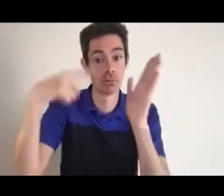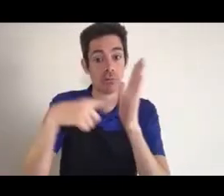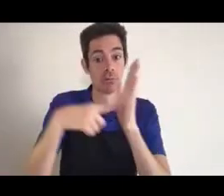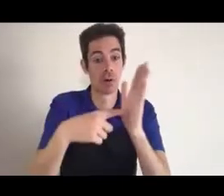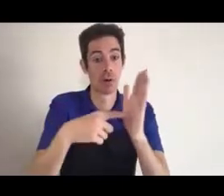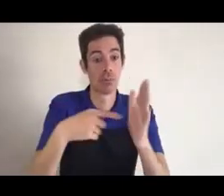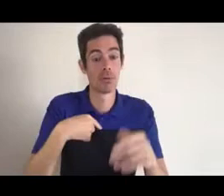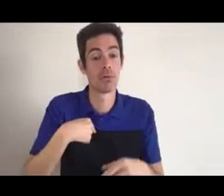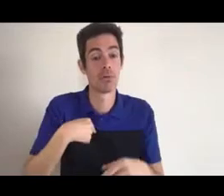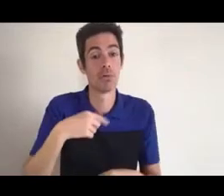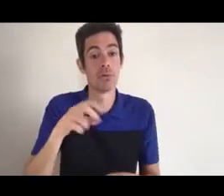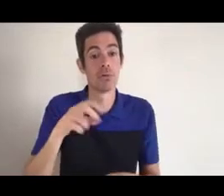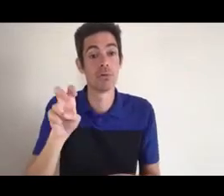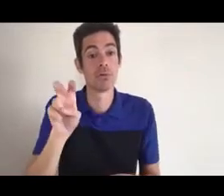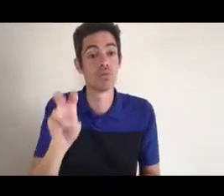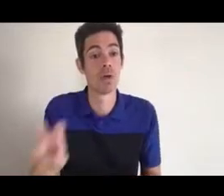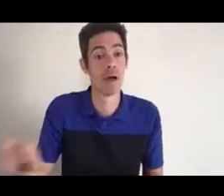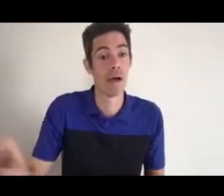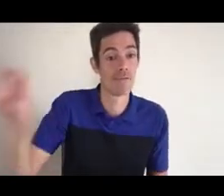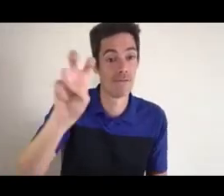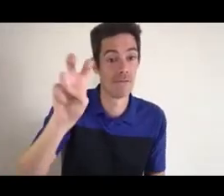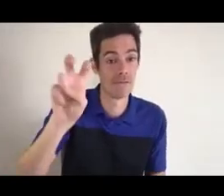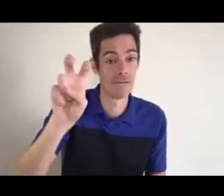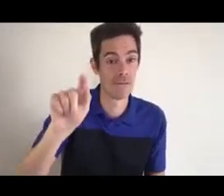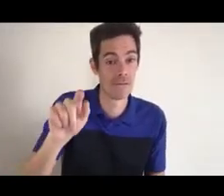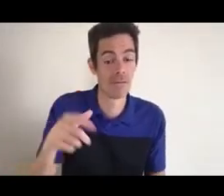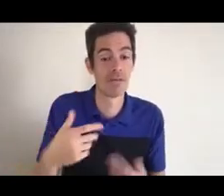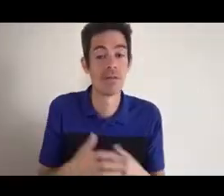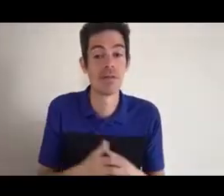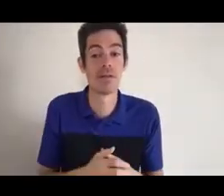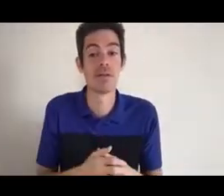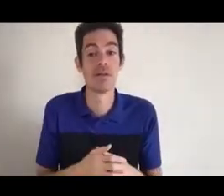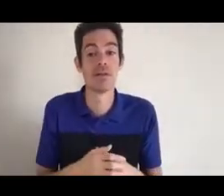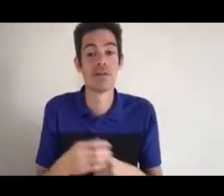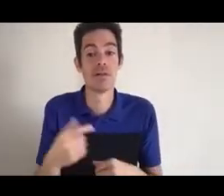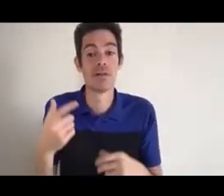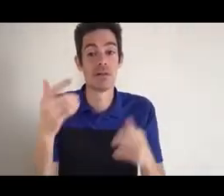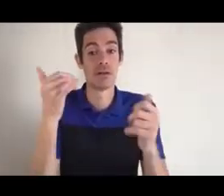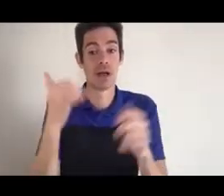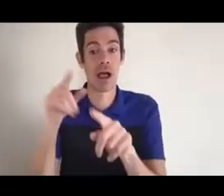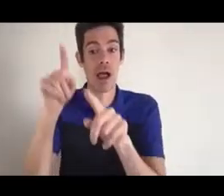many. For example, I travel.